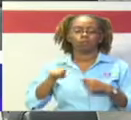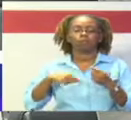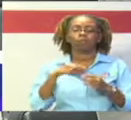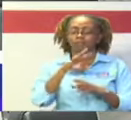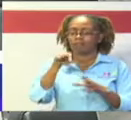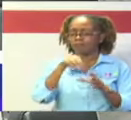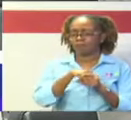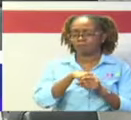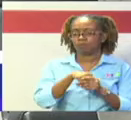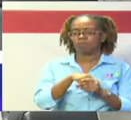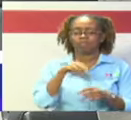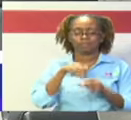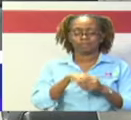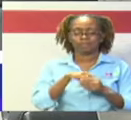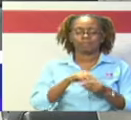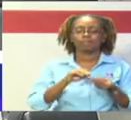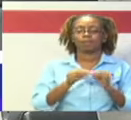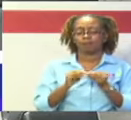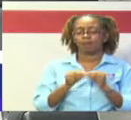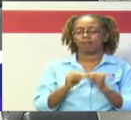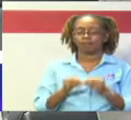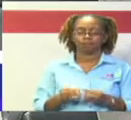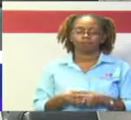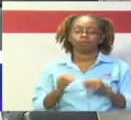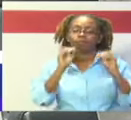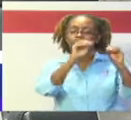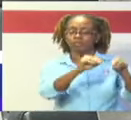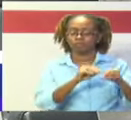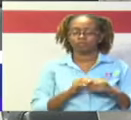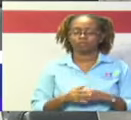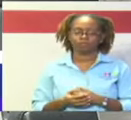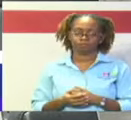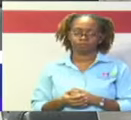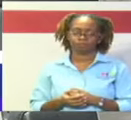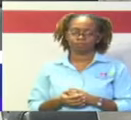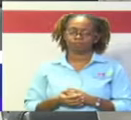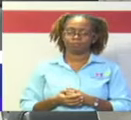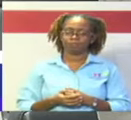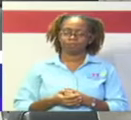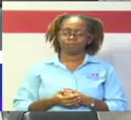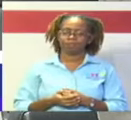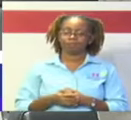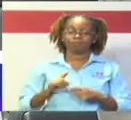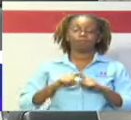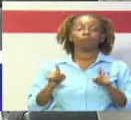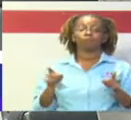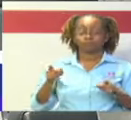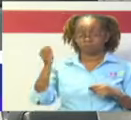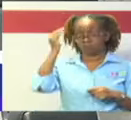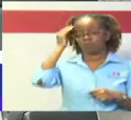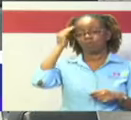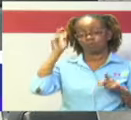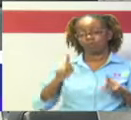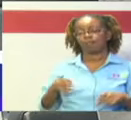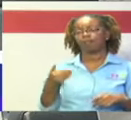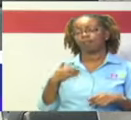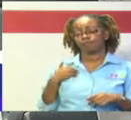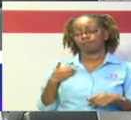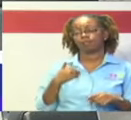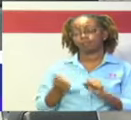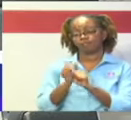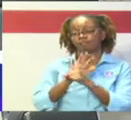that we publish. And it is not necessarily that they've died from COVID, but that it's an individual who has COVID-19 and has died. So we